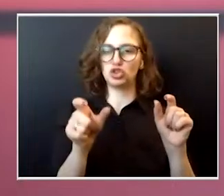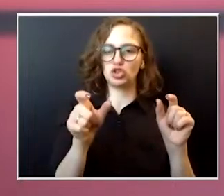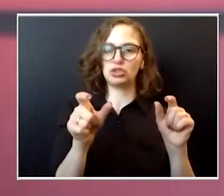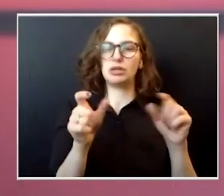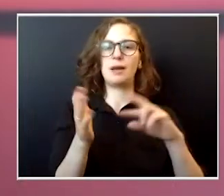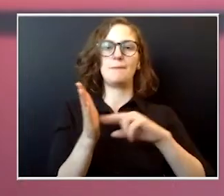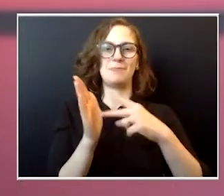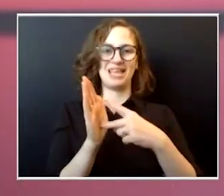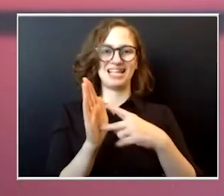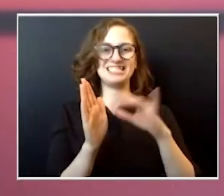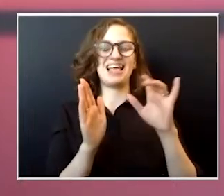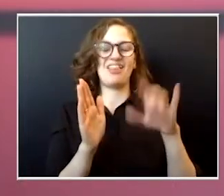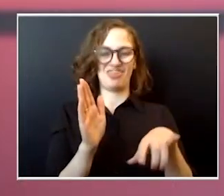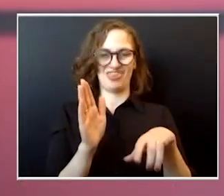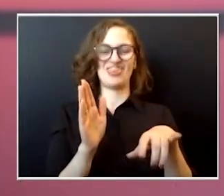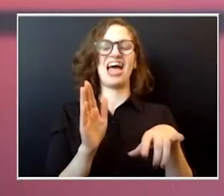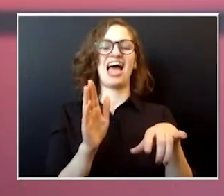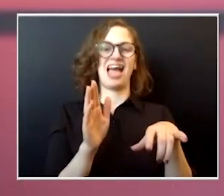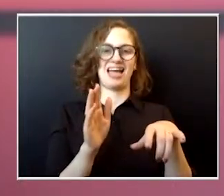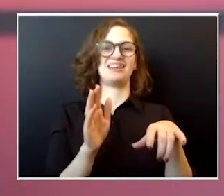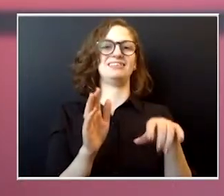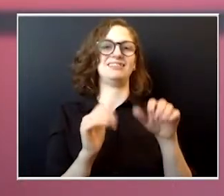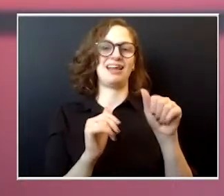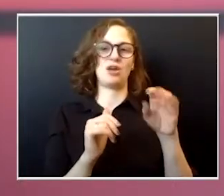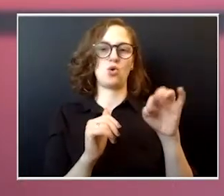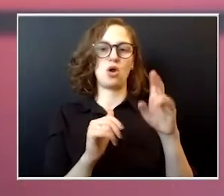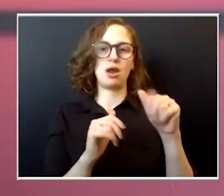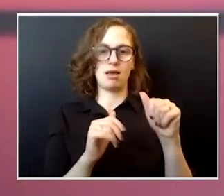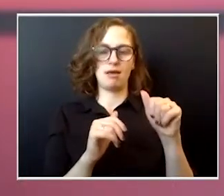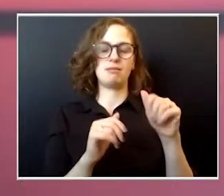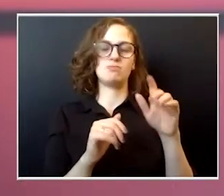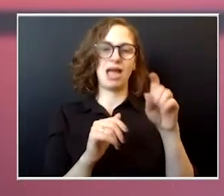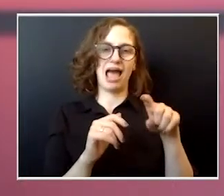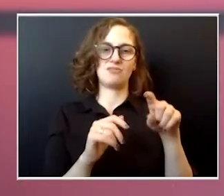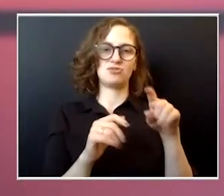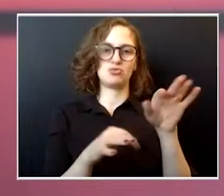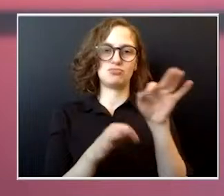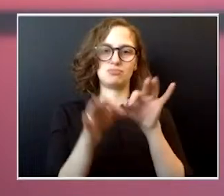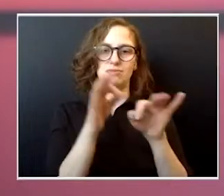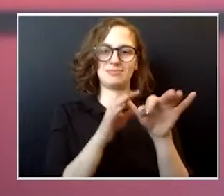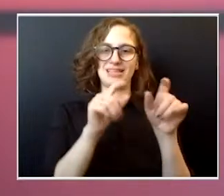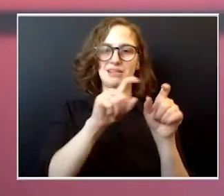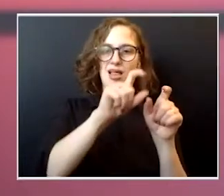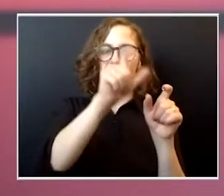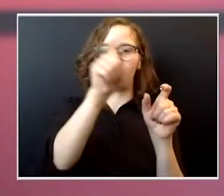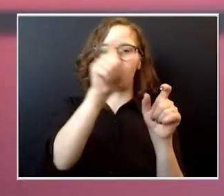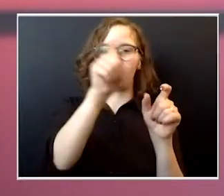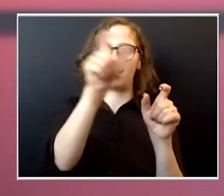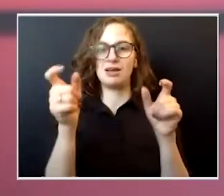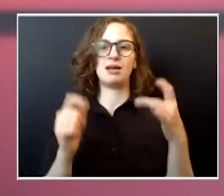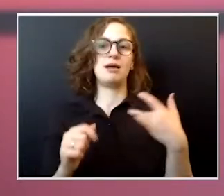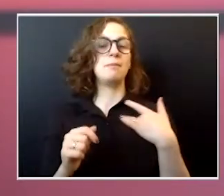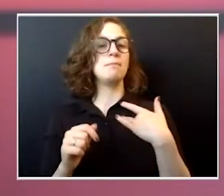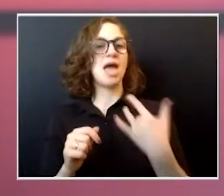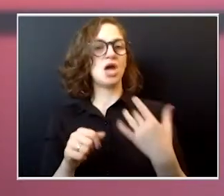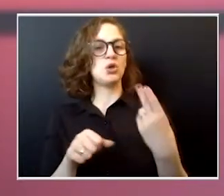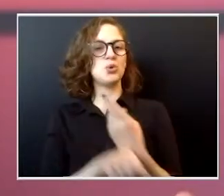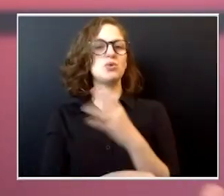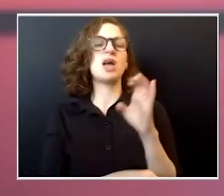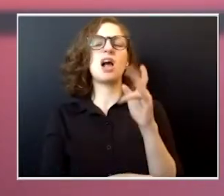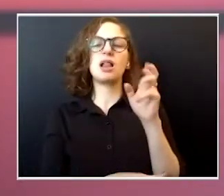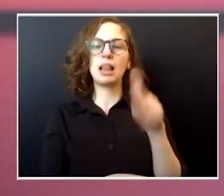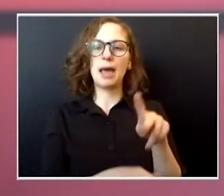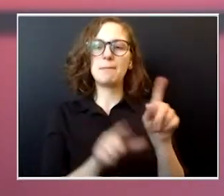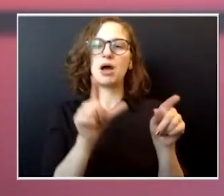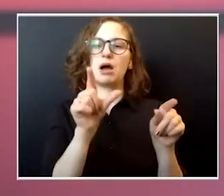which extends into the aortic arch. We typically put a clamp on the aorta, stop the blood flow to the heart. We do our work and